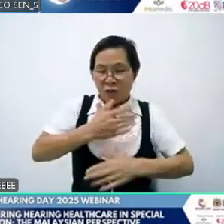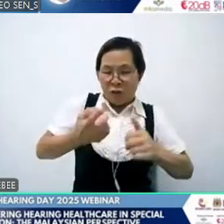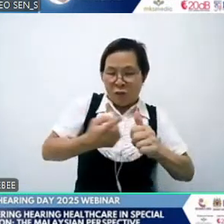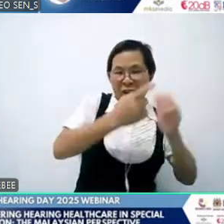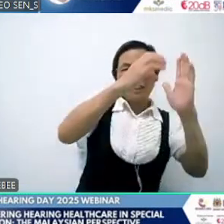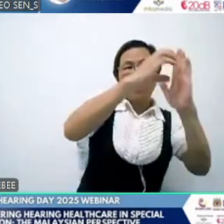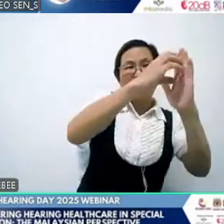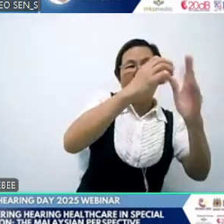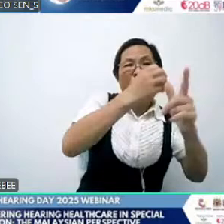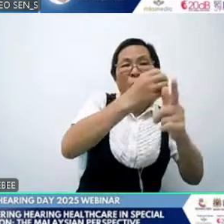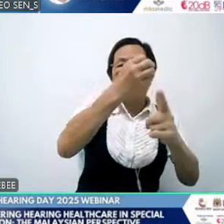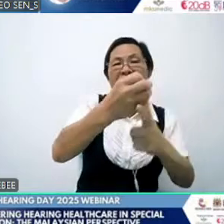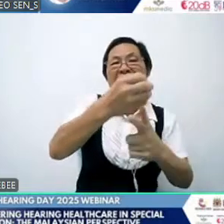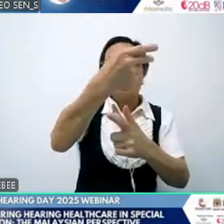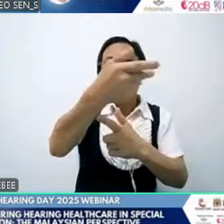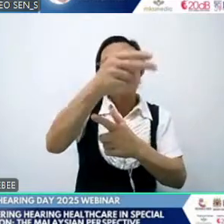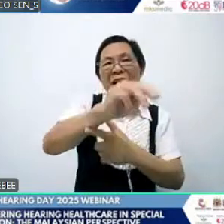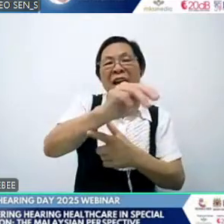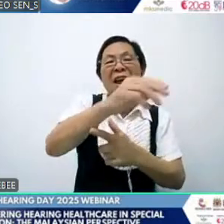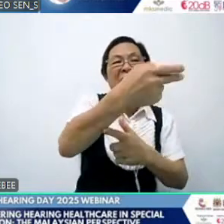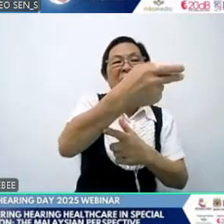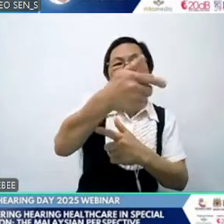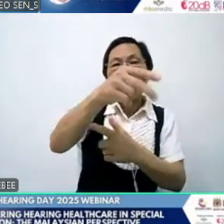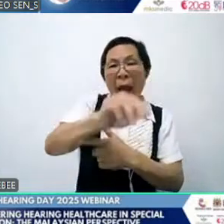the HAM module.